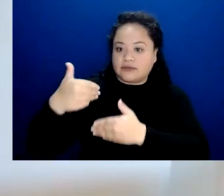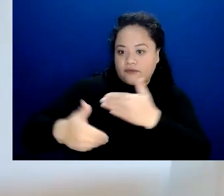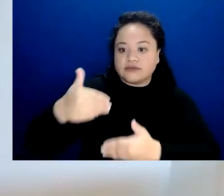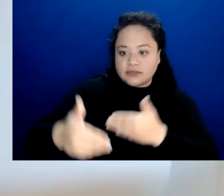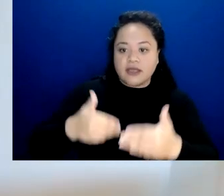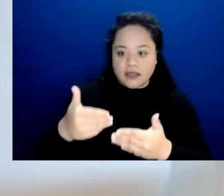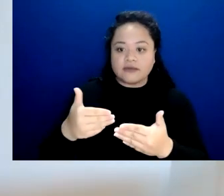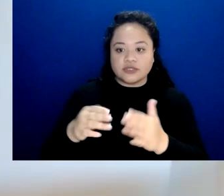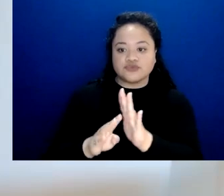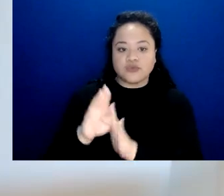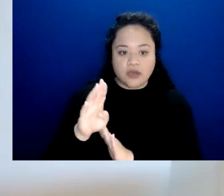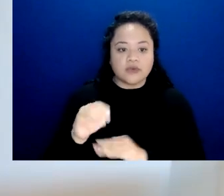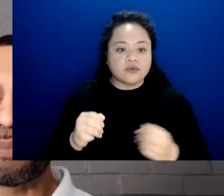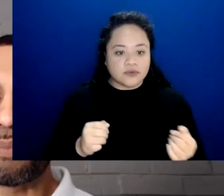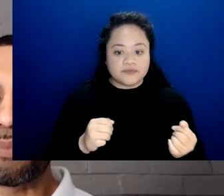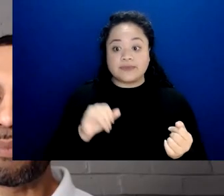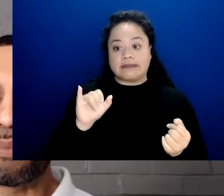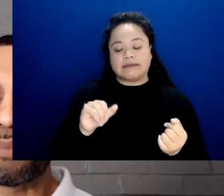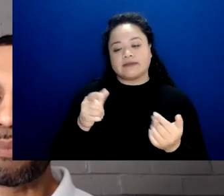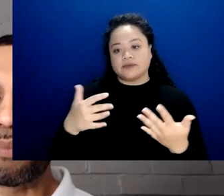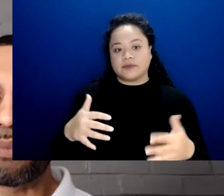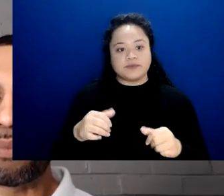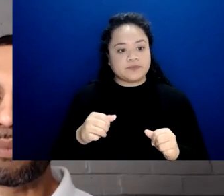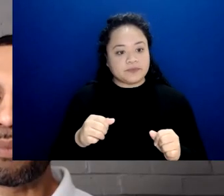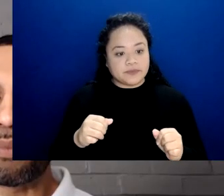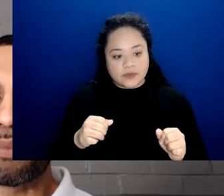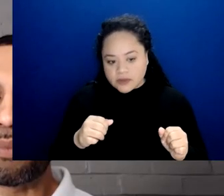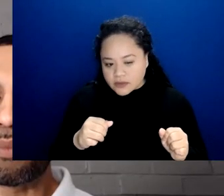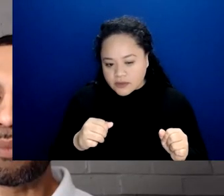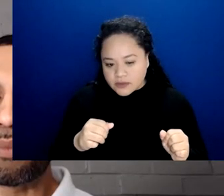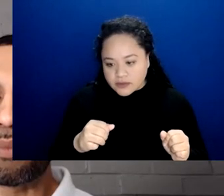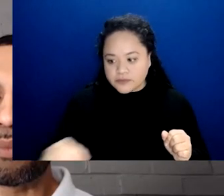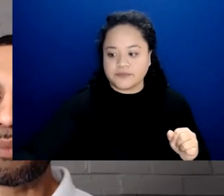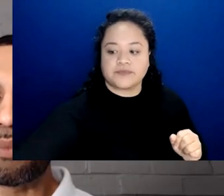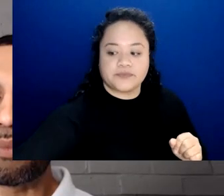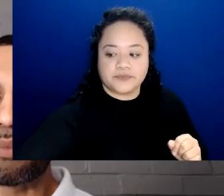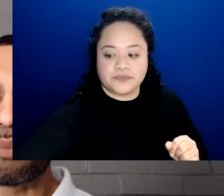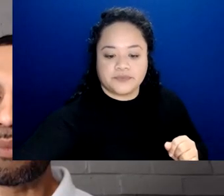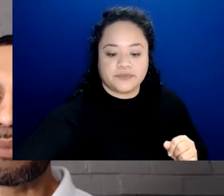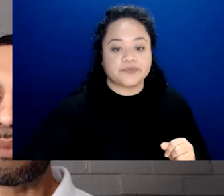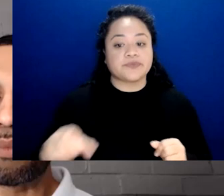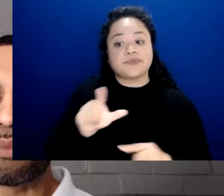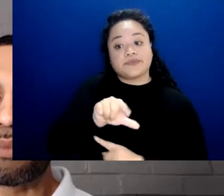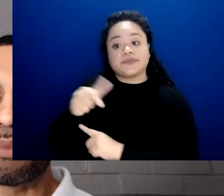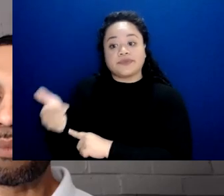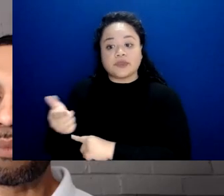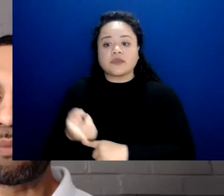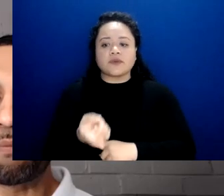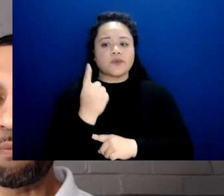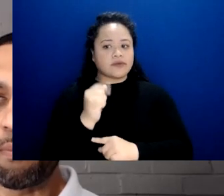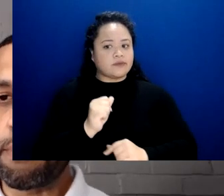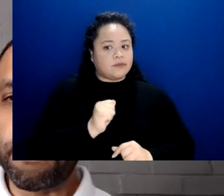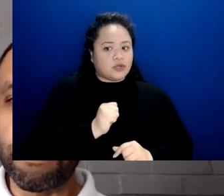gift and curse that has been passed down as well. One personal experience, just to speak from that perspective, to kind of, I